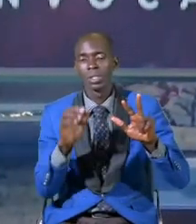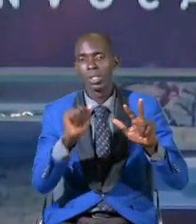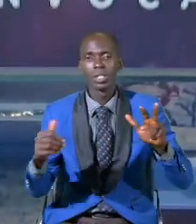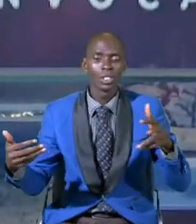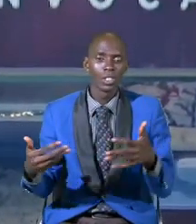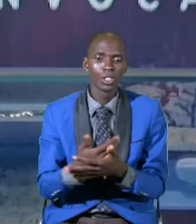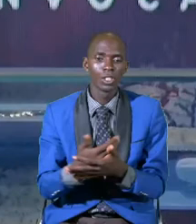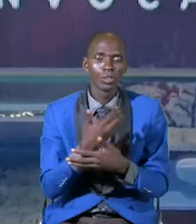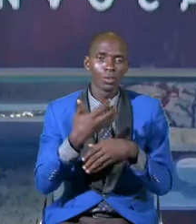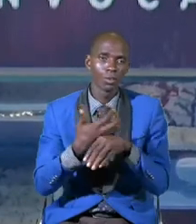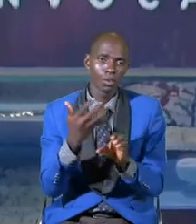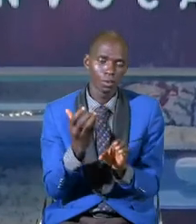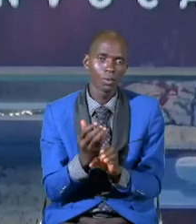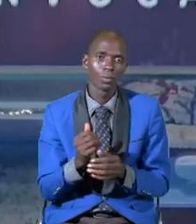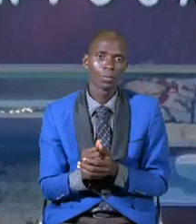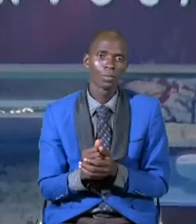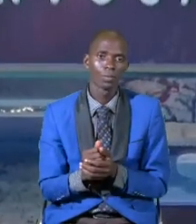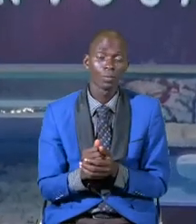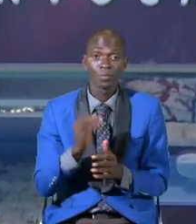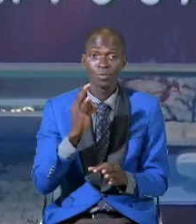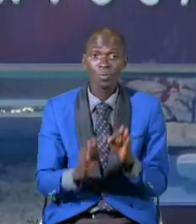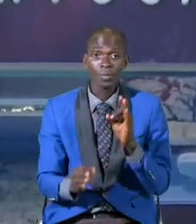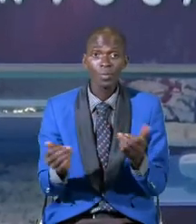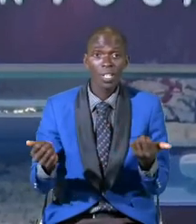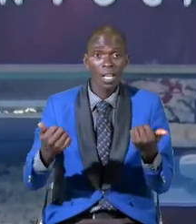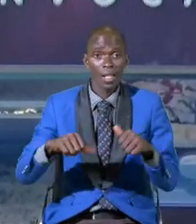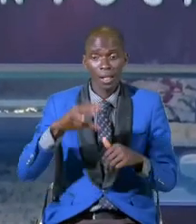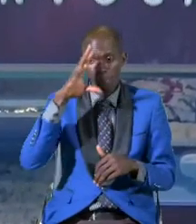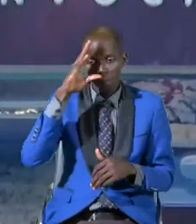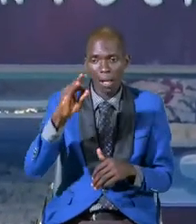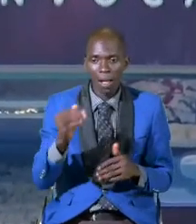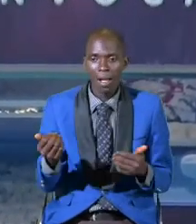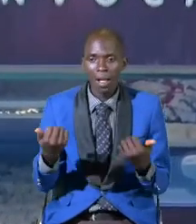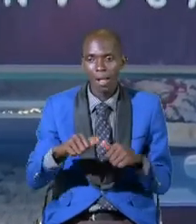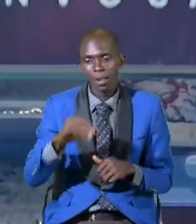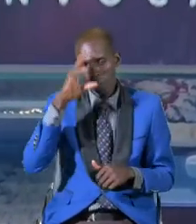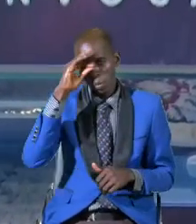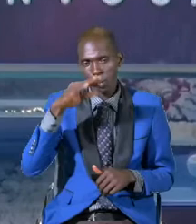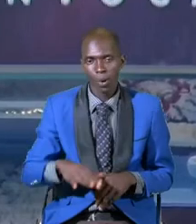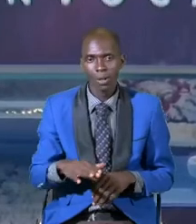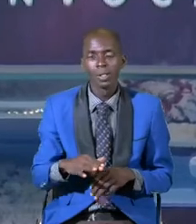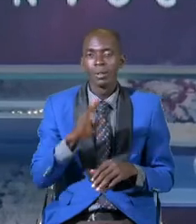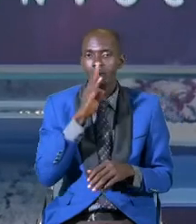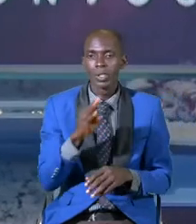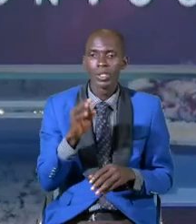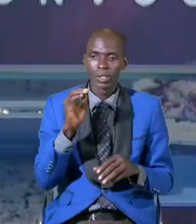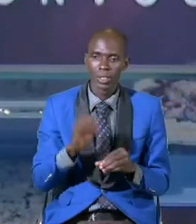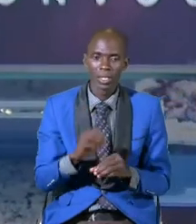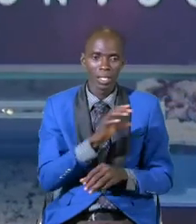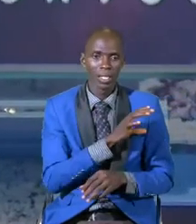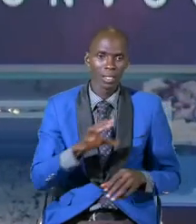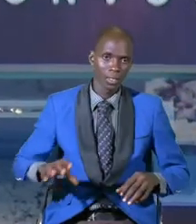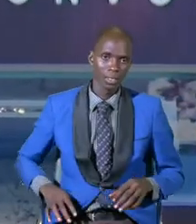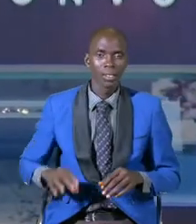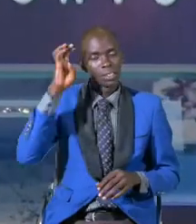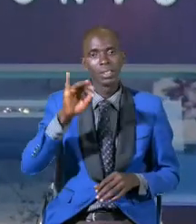new creation. If any man, if any woman, if any boy, any girl be in Christ,